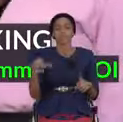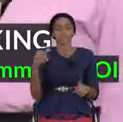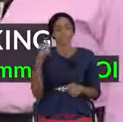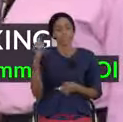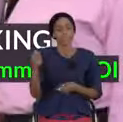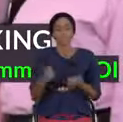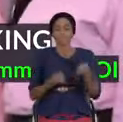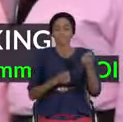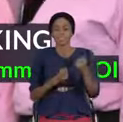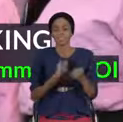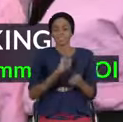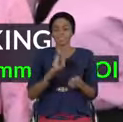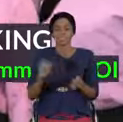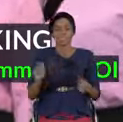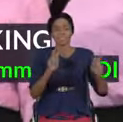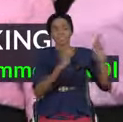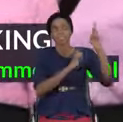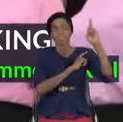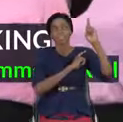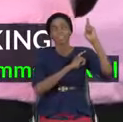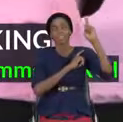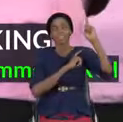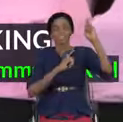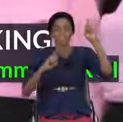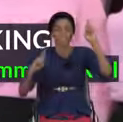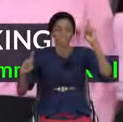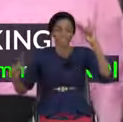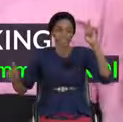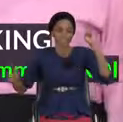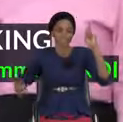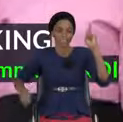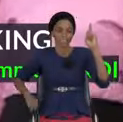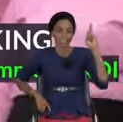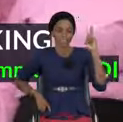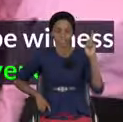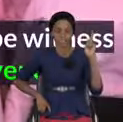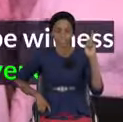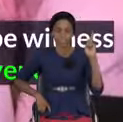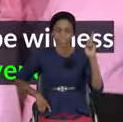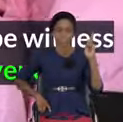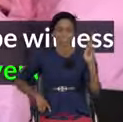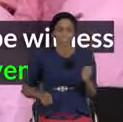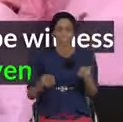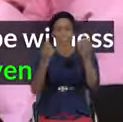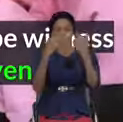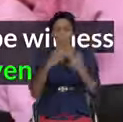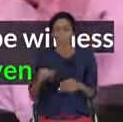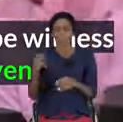Savior, oh, the reigning King.